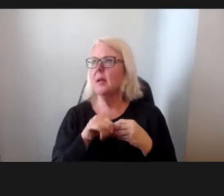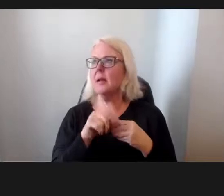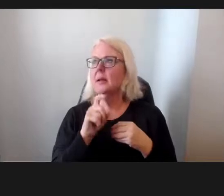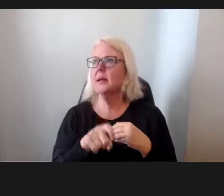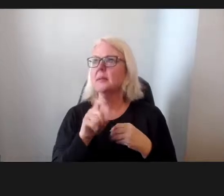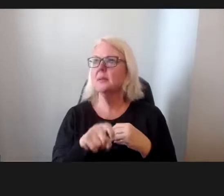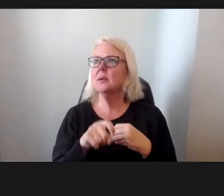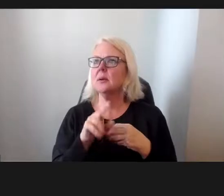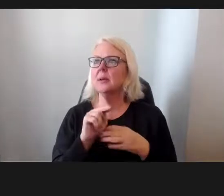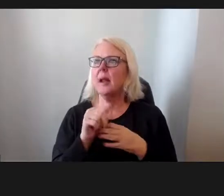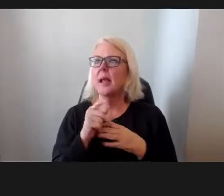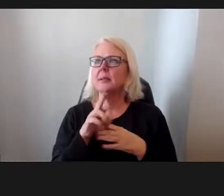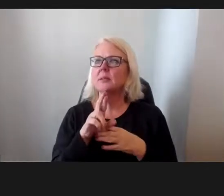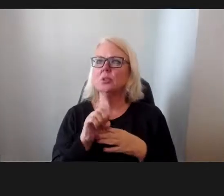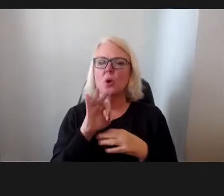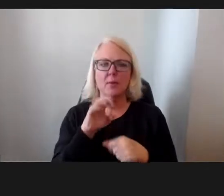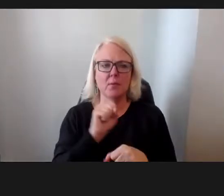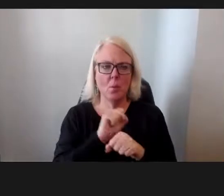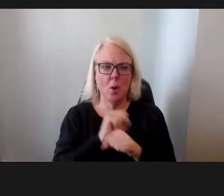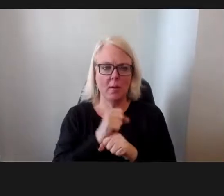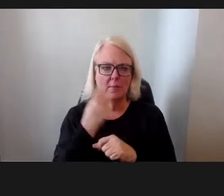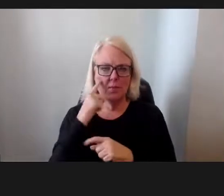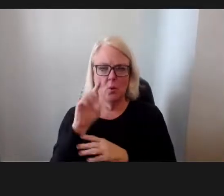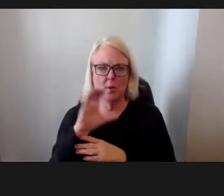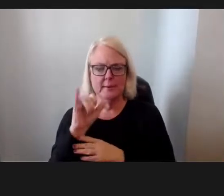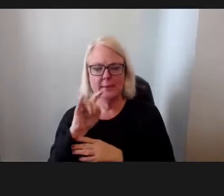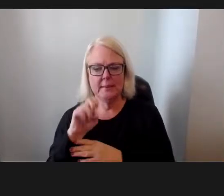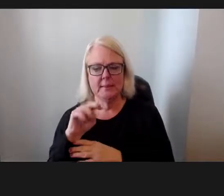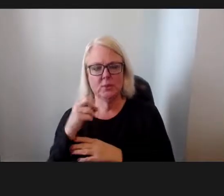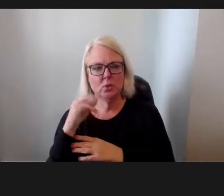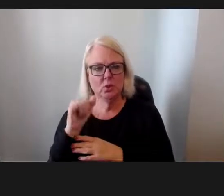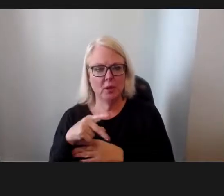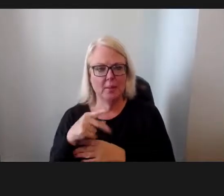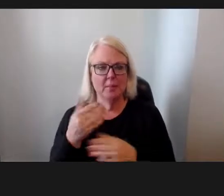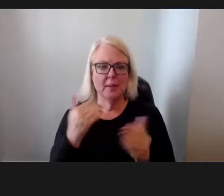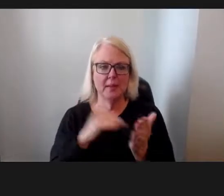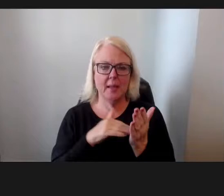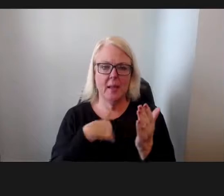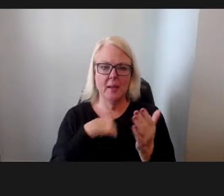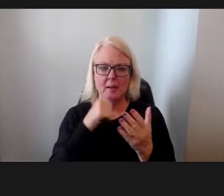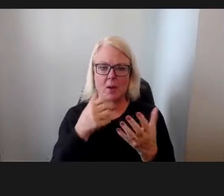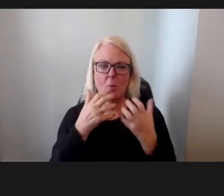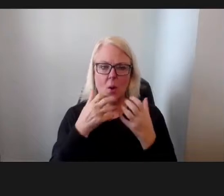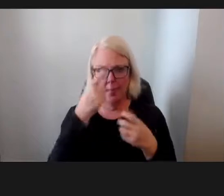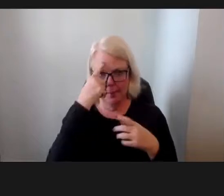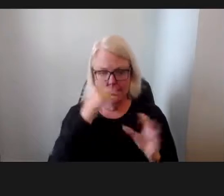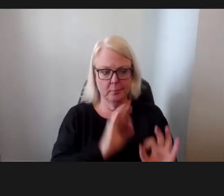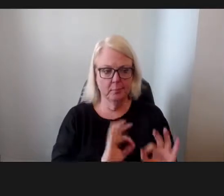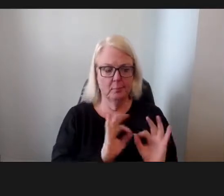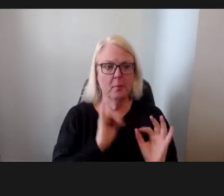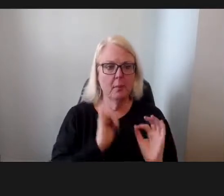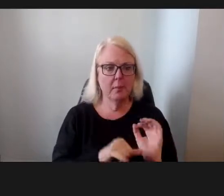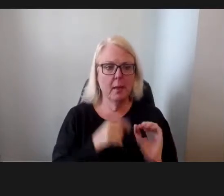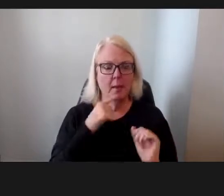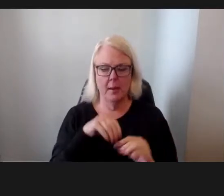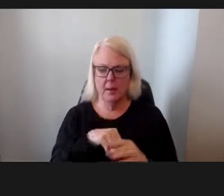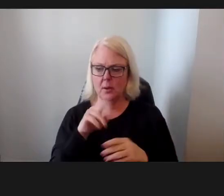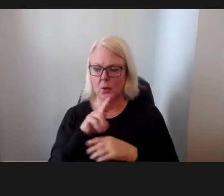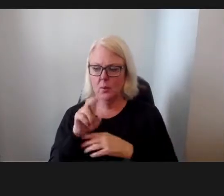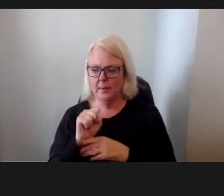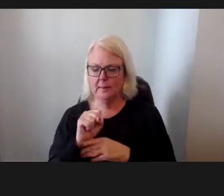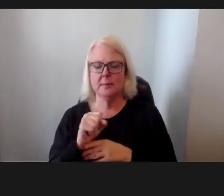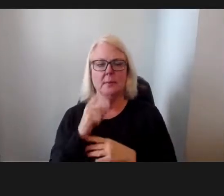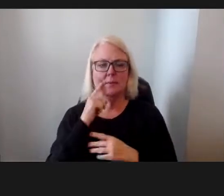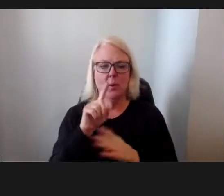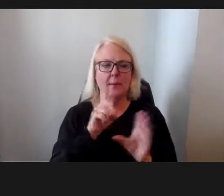necessary nature of work for citizenship? Again, I don't want to underplay the fact that especially in the US and especially